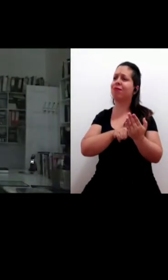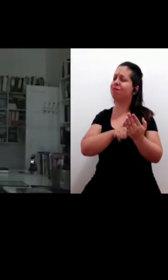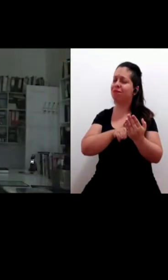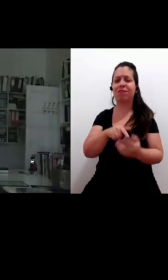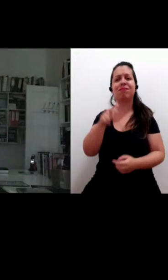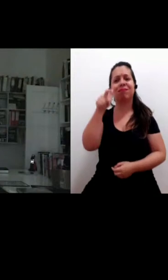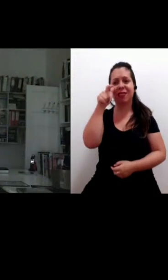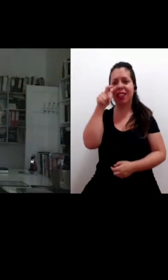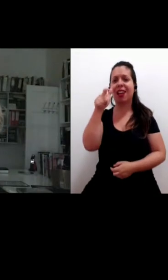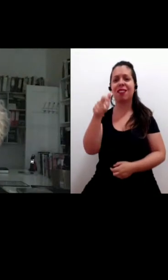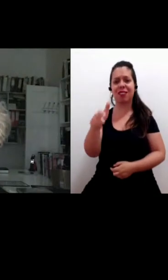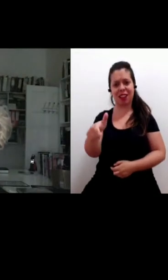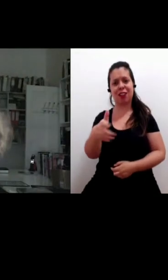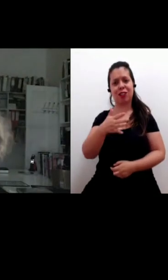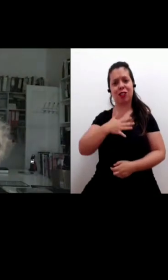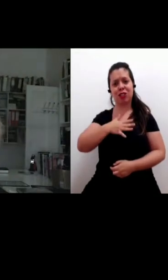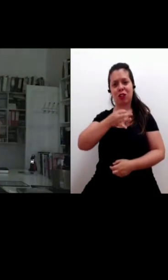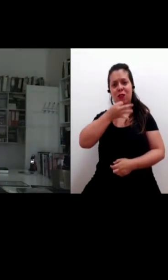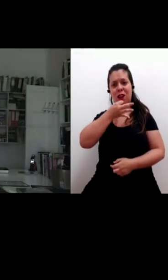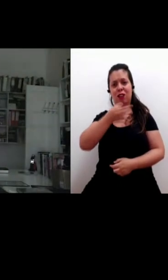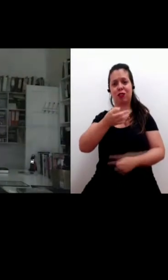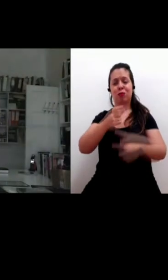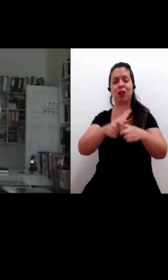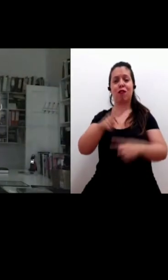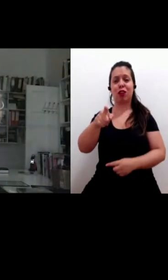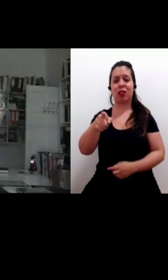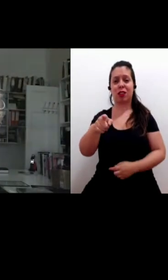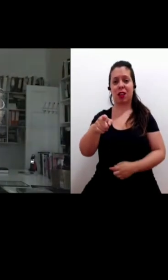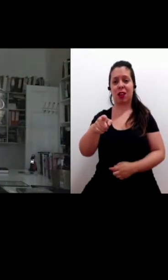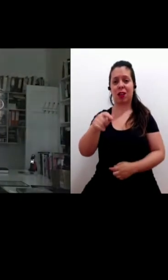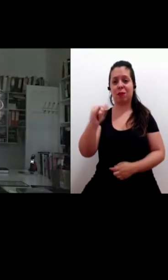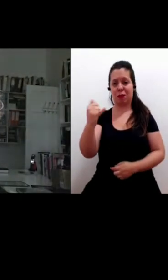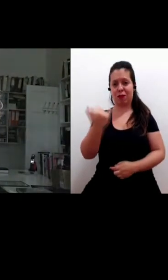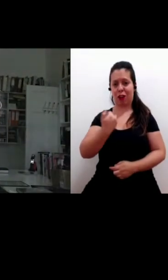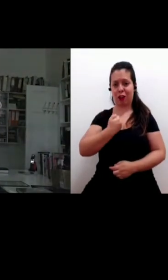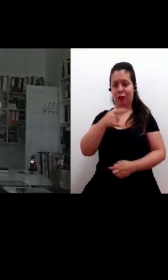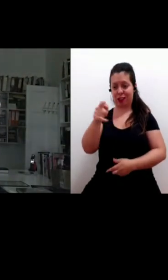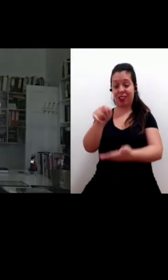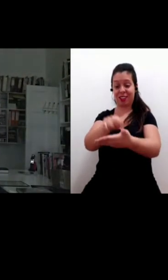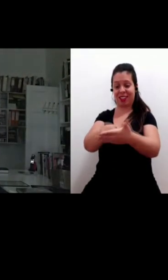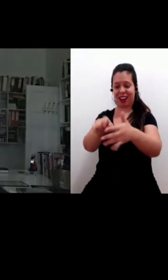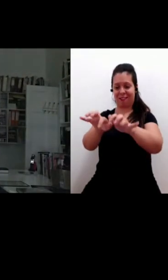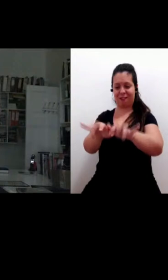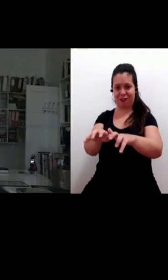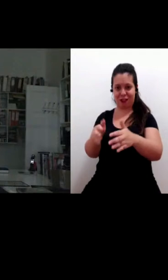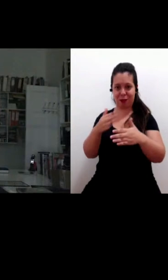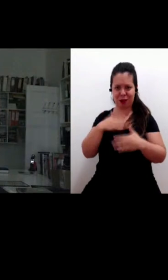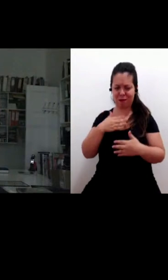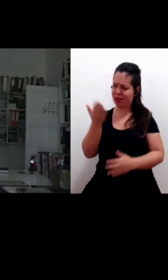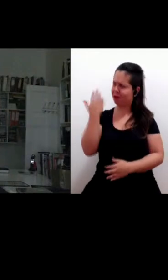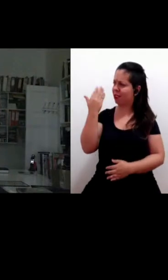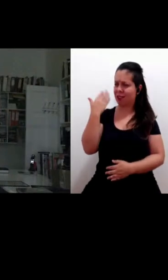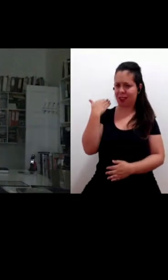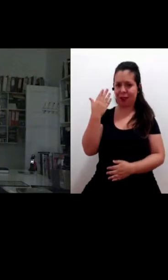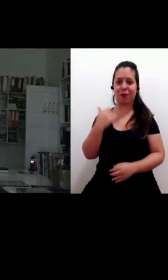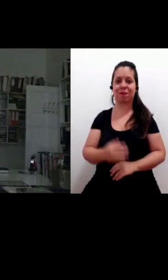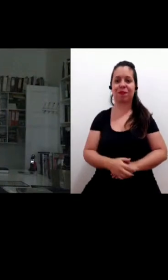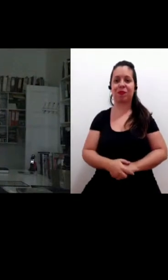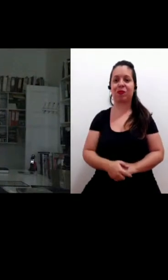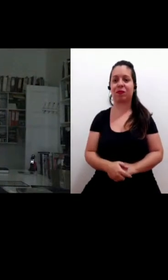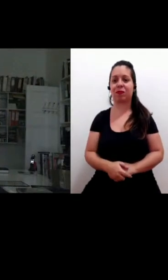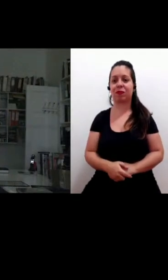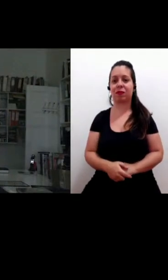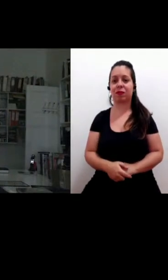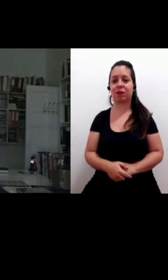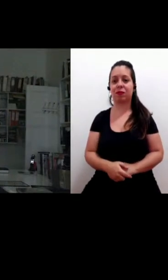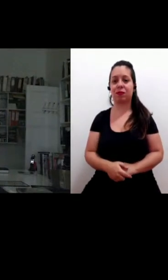you told me, wrote to me some time ago, and it was a surprise